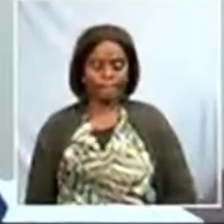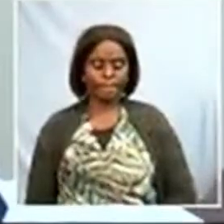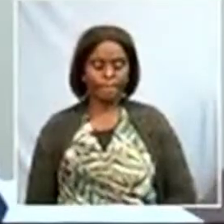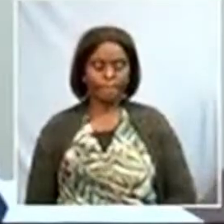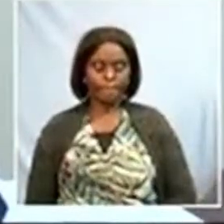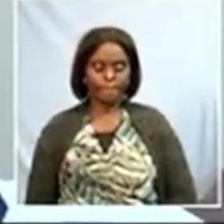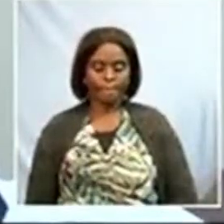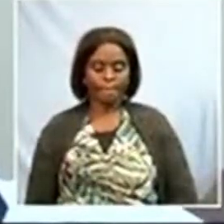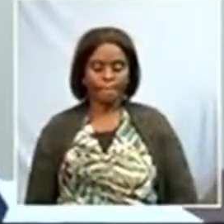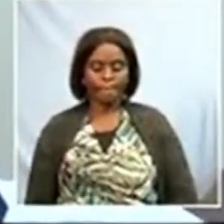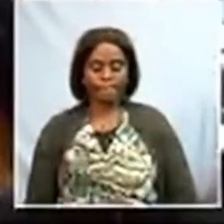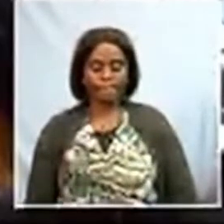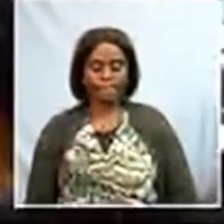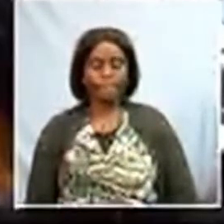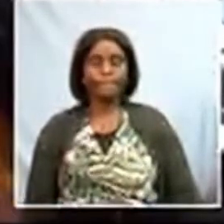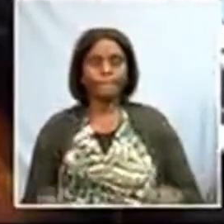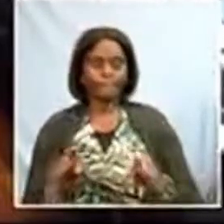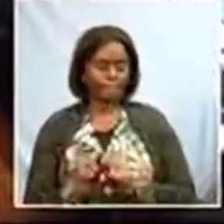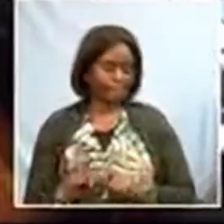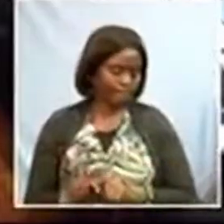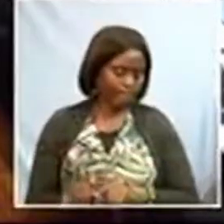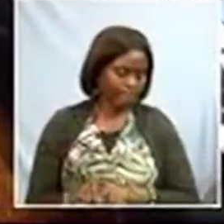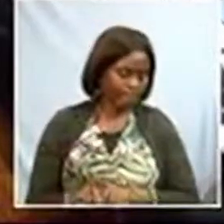Maybe just on the same,